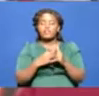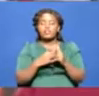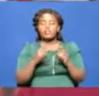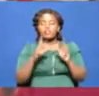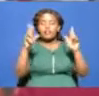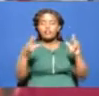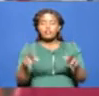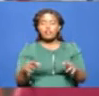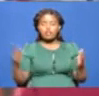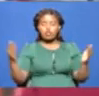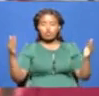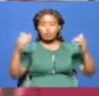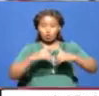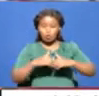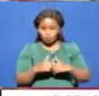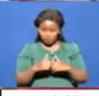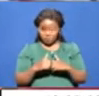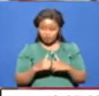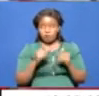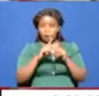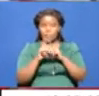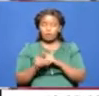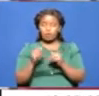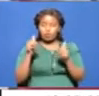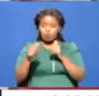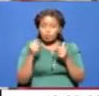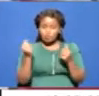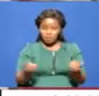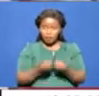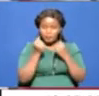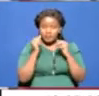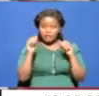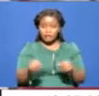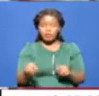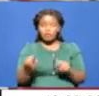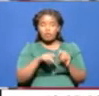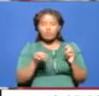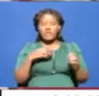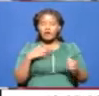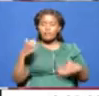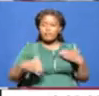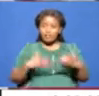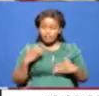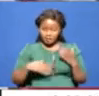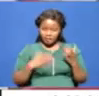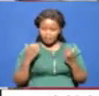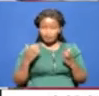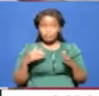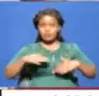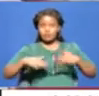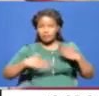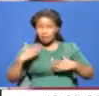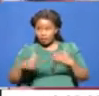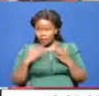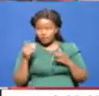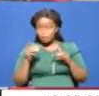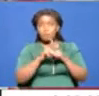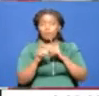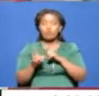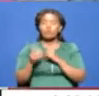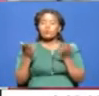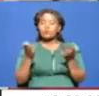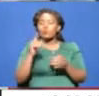has come to attend. So we are very excited. Now, the issue of local content, it is very simple, and we